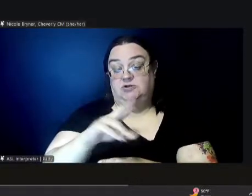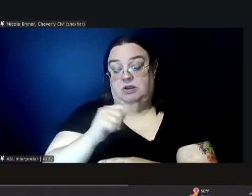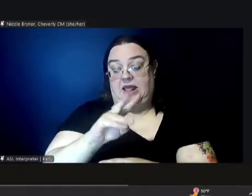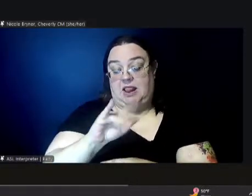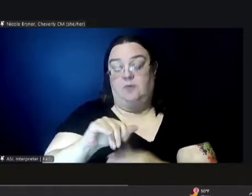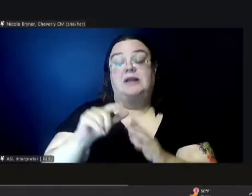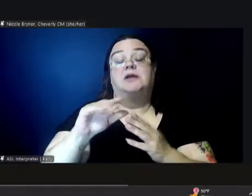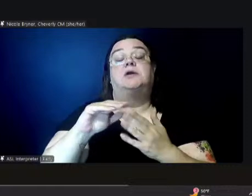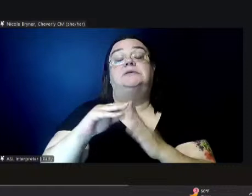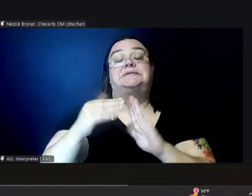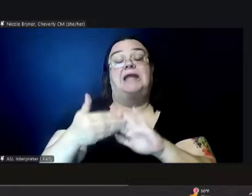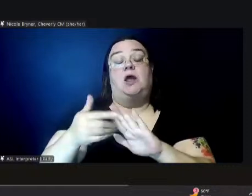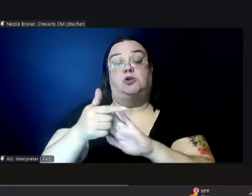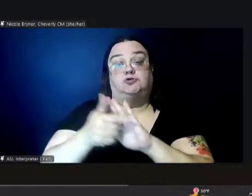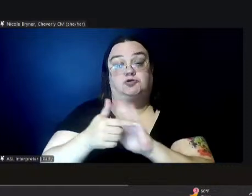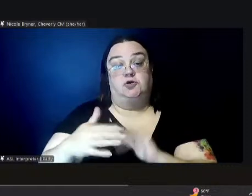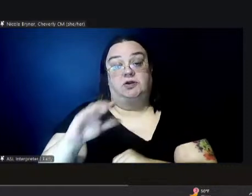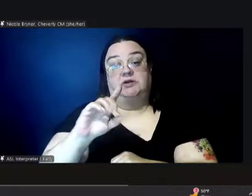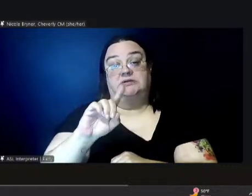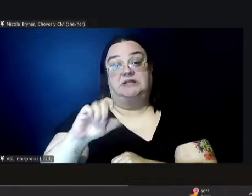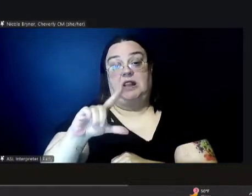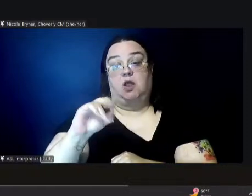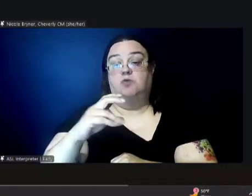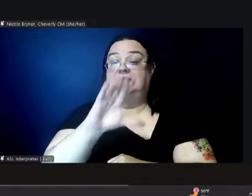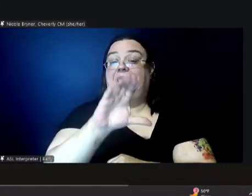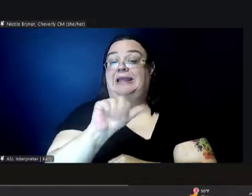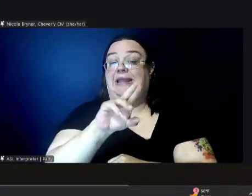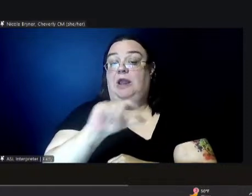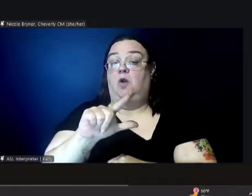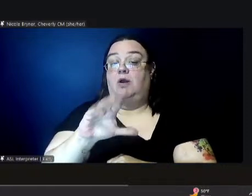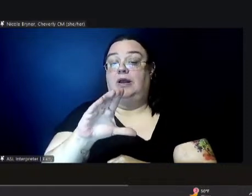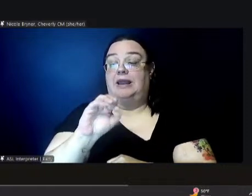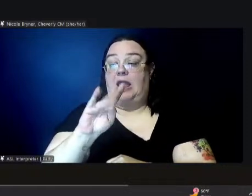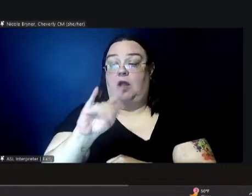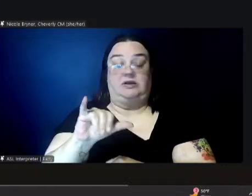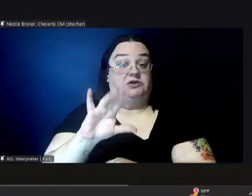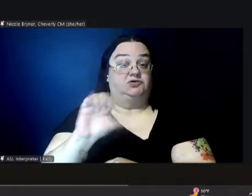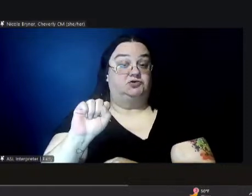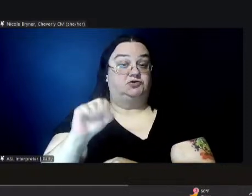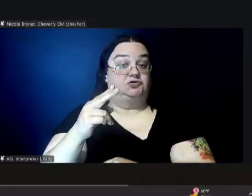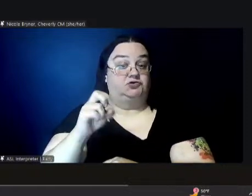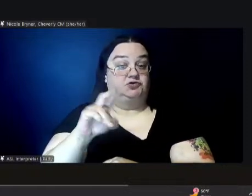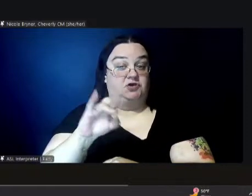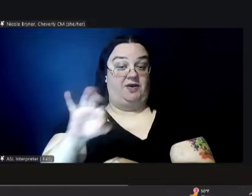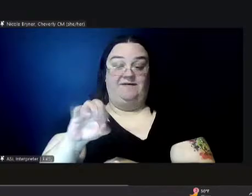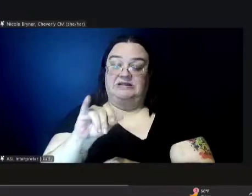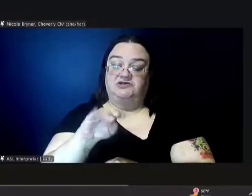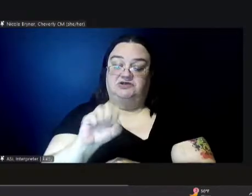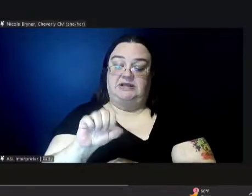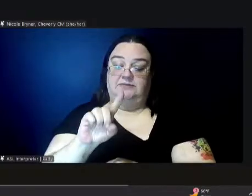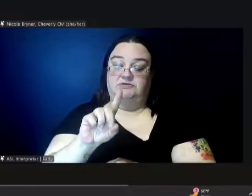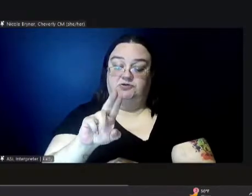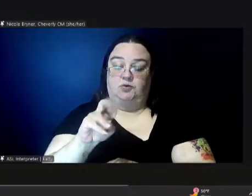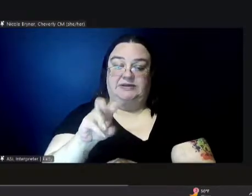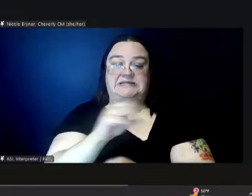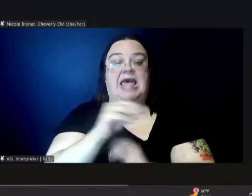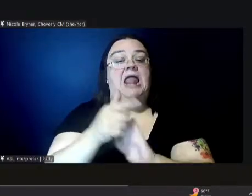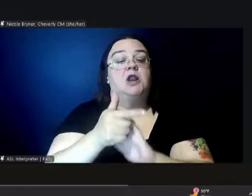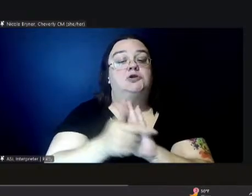Jason DeLoach, Carroll County Sheriff James DeWeese, and Attorney Devon Miller,